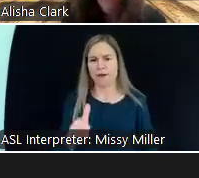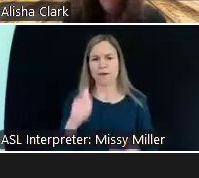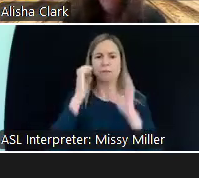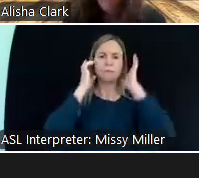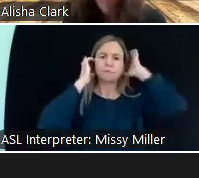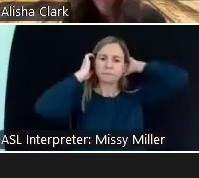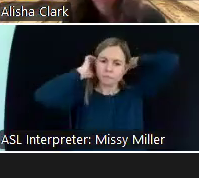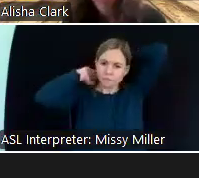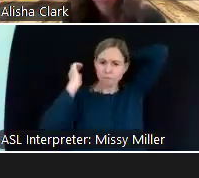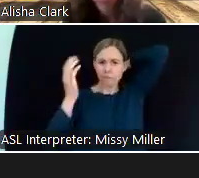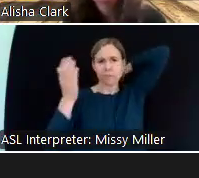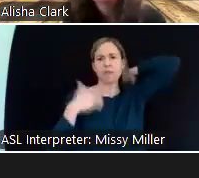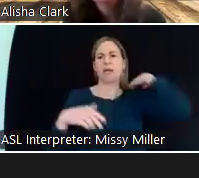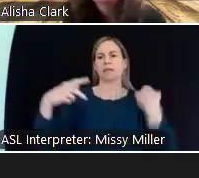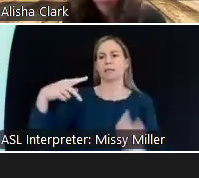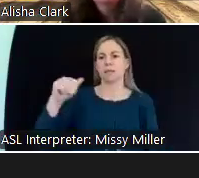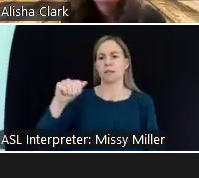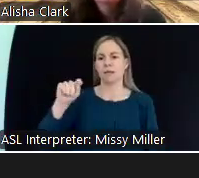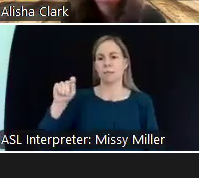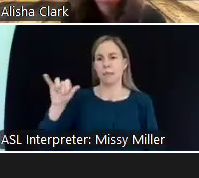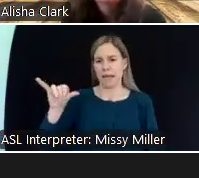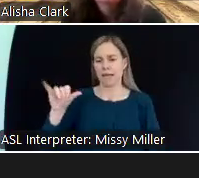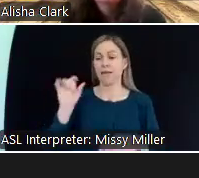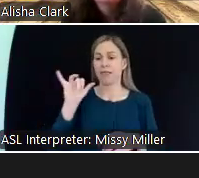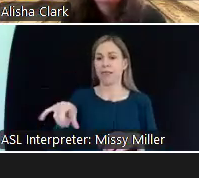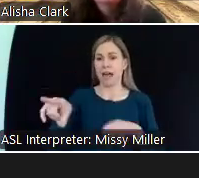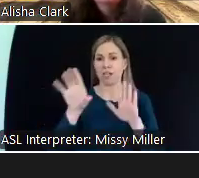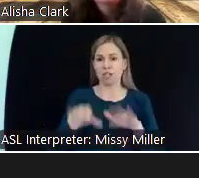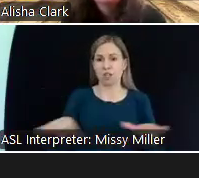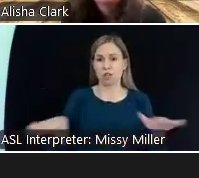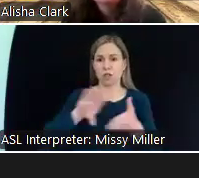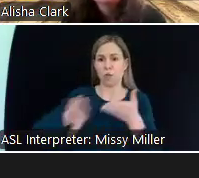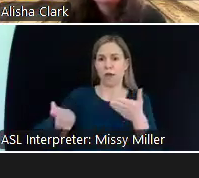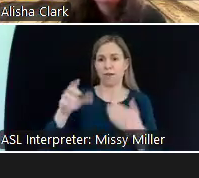This question is from Patty. Will the children's waiver be 1950C